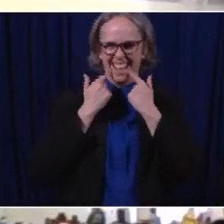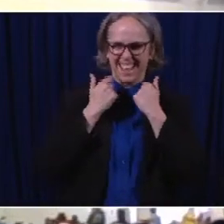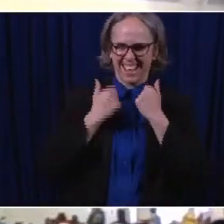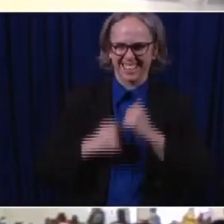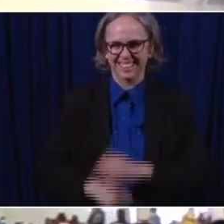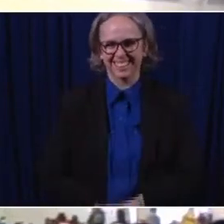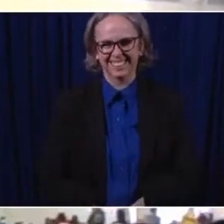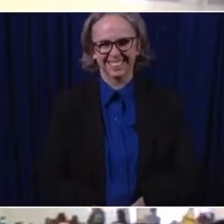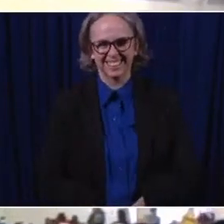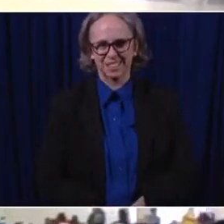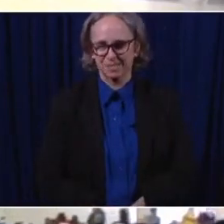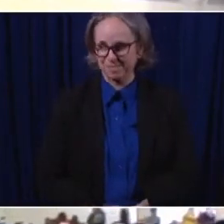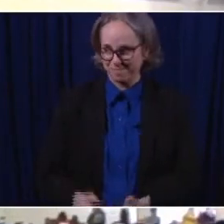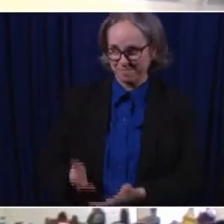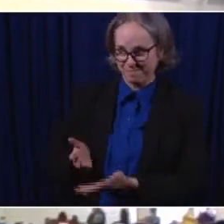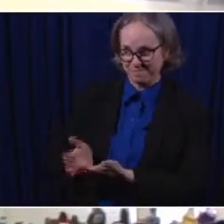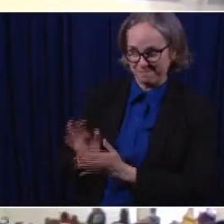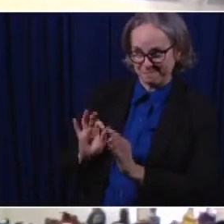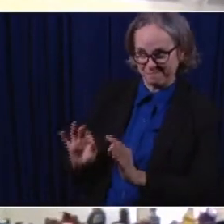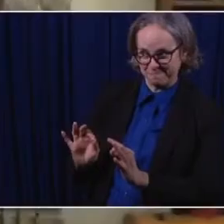everybody okay?